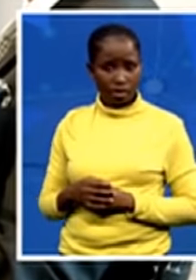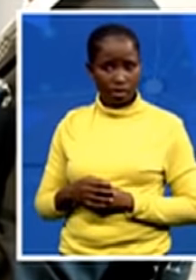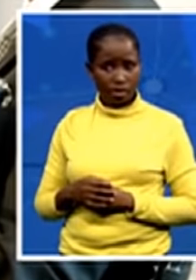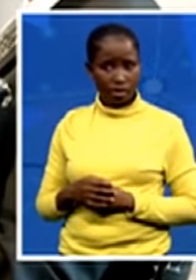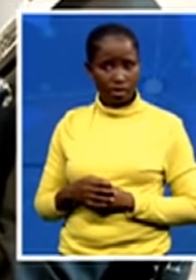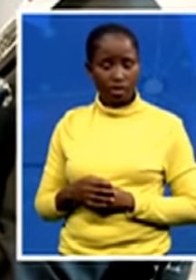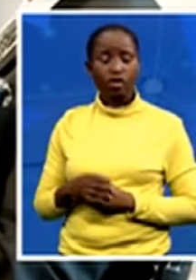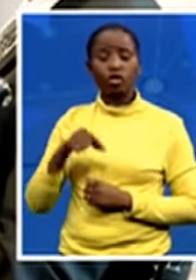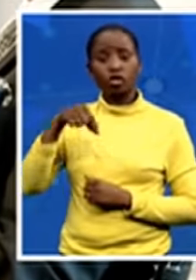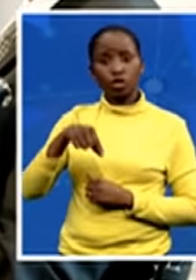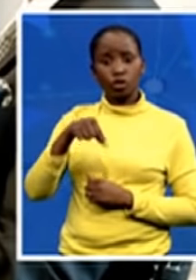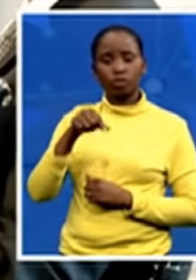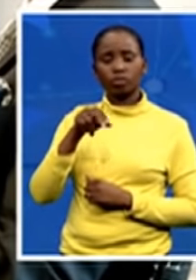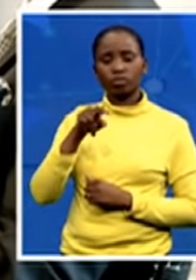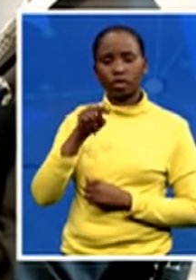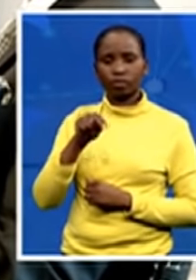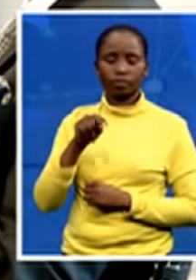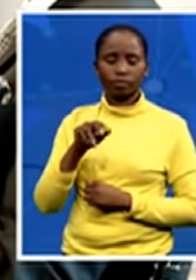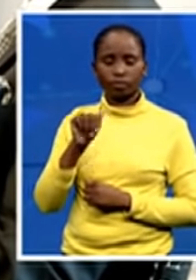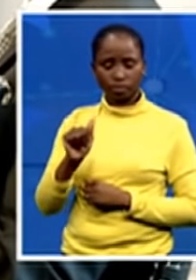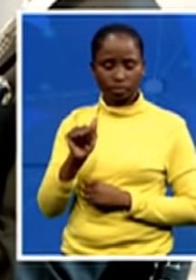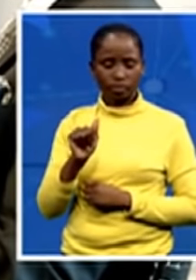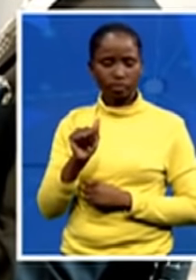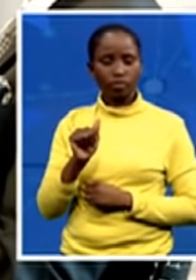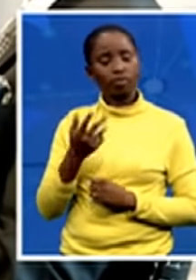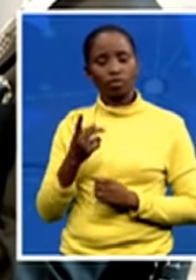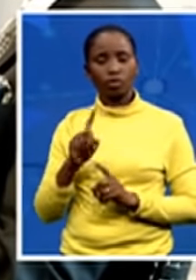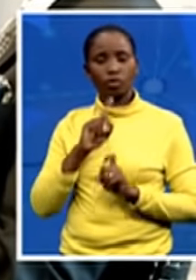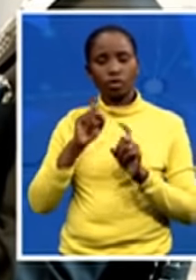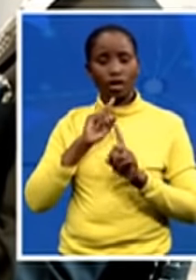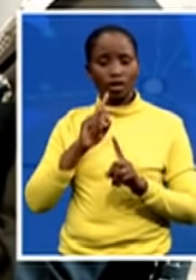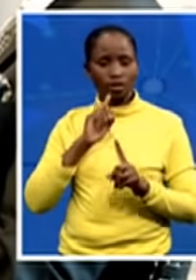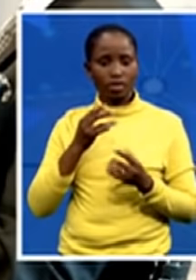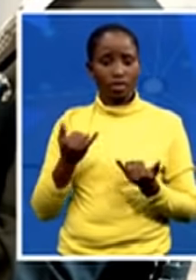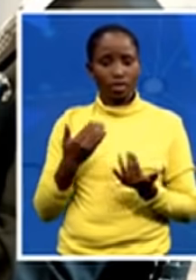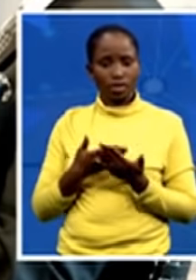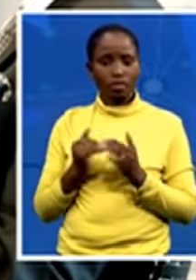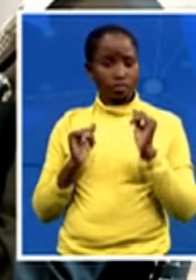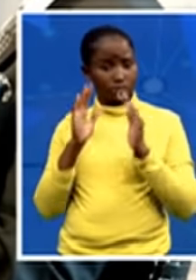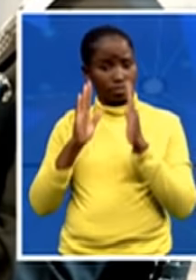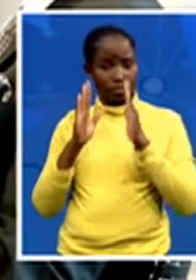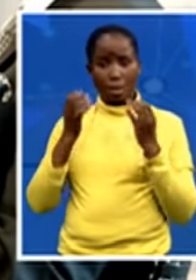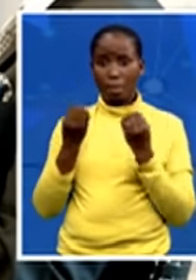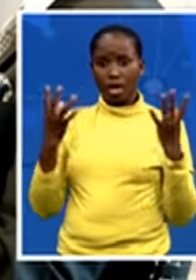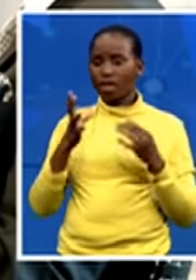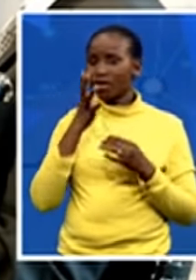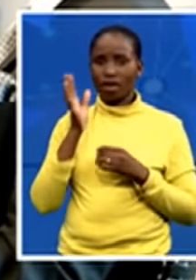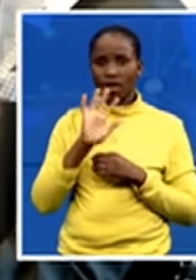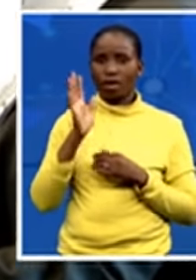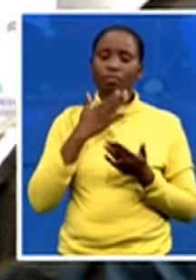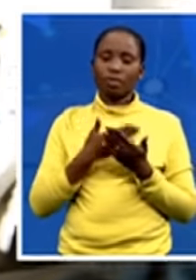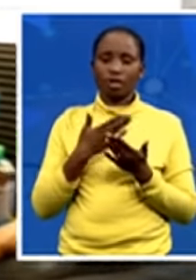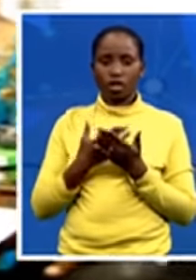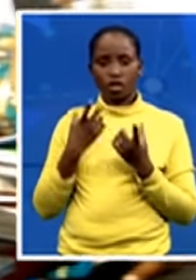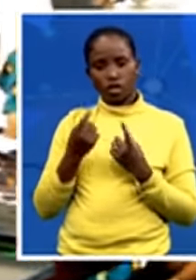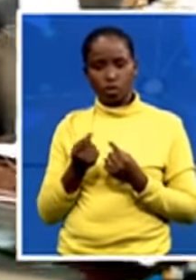questions? We'll take 2 rounds of questions so that we don't take too many questions at a time, and also we'll provide the opportunity later